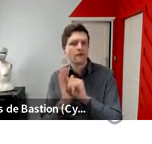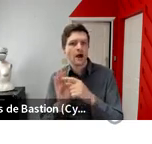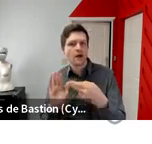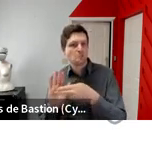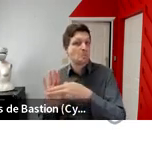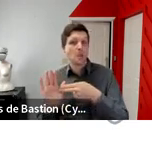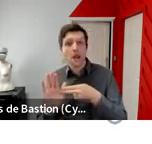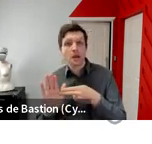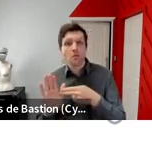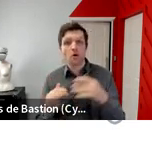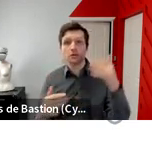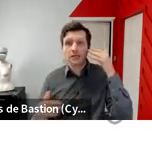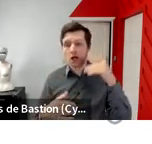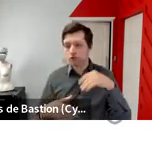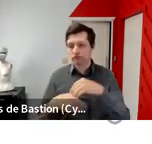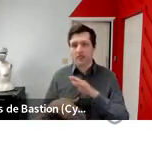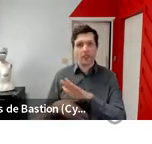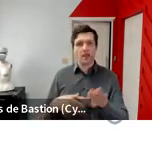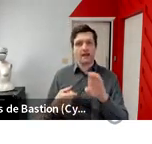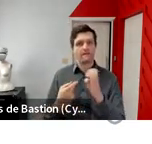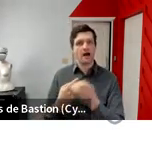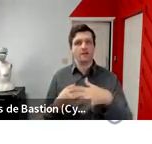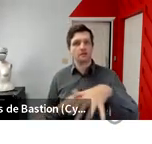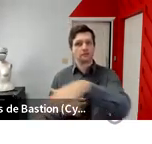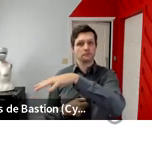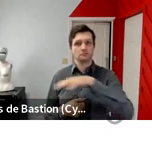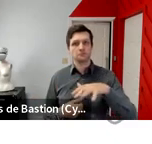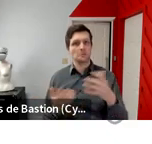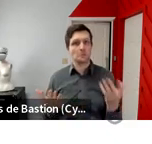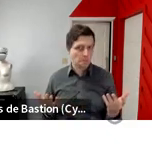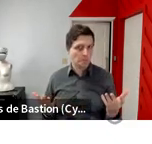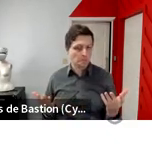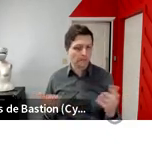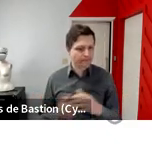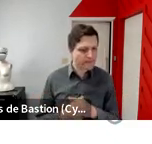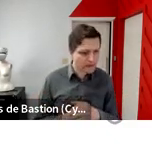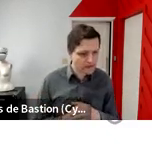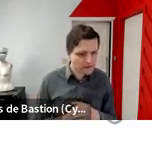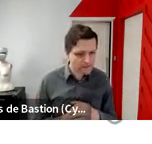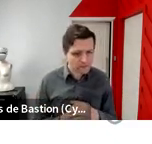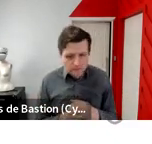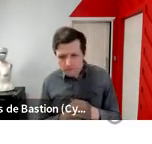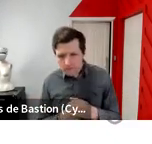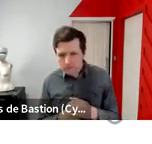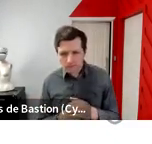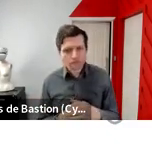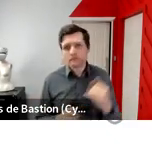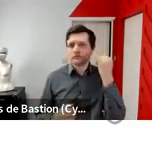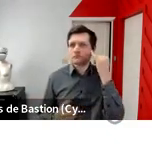then how can you help them identify and label sounds in their environment? For